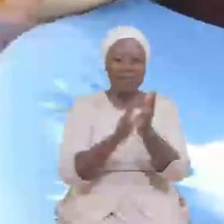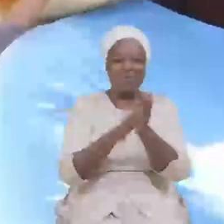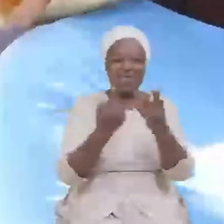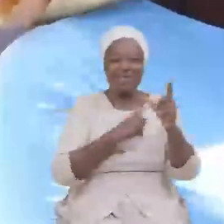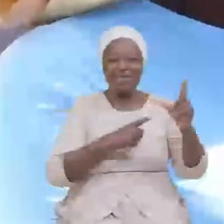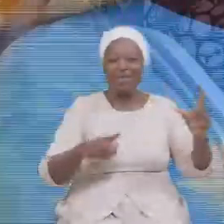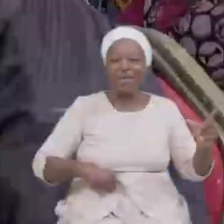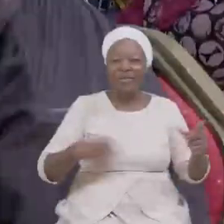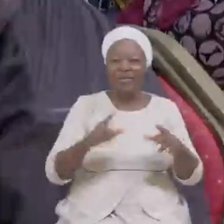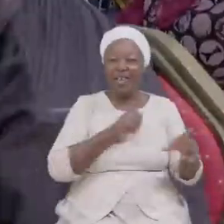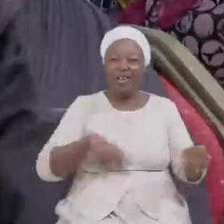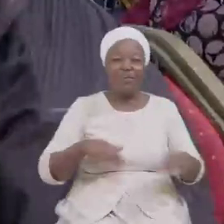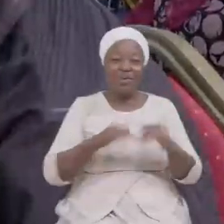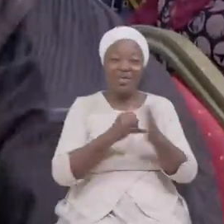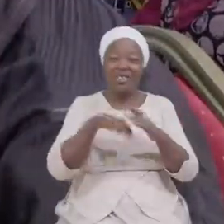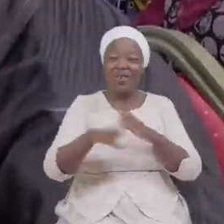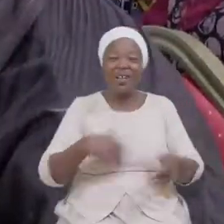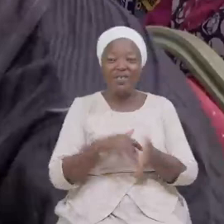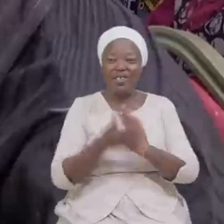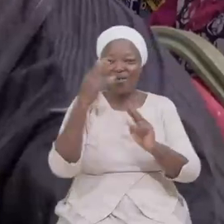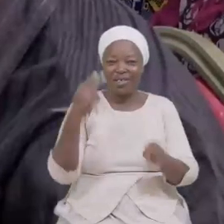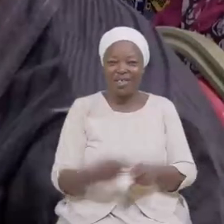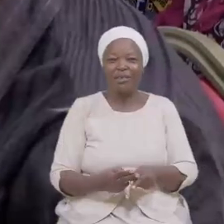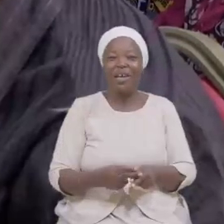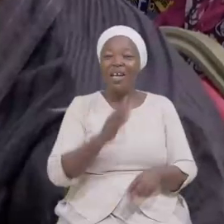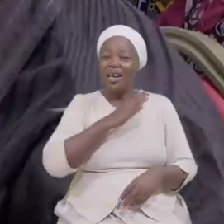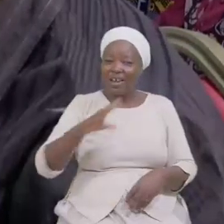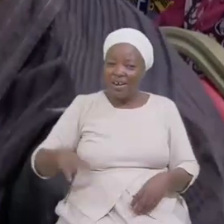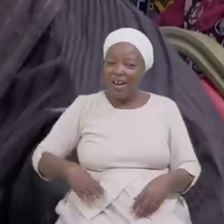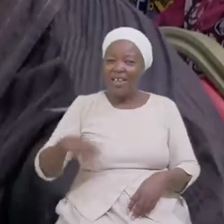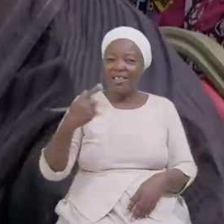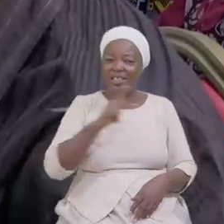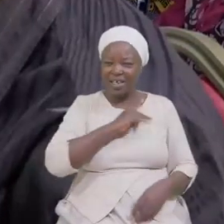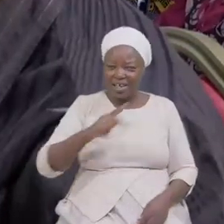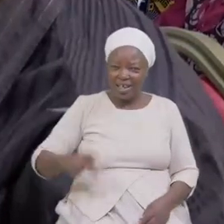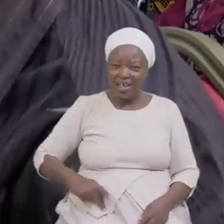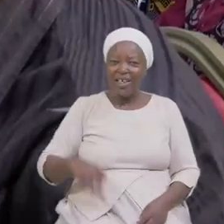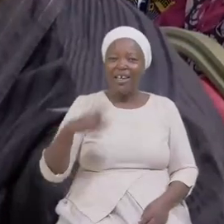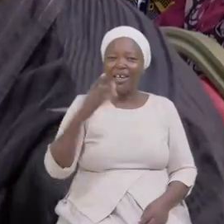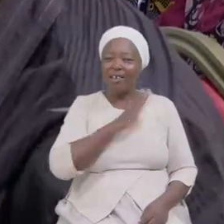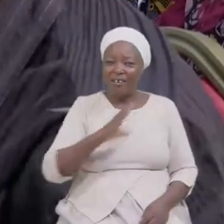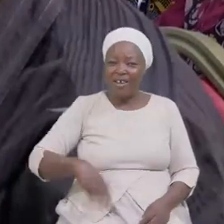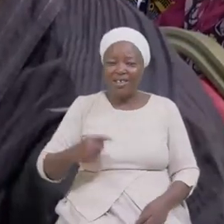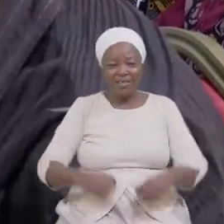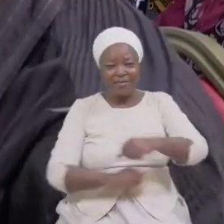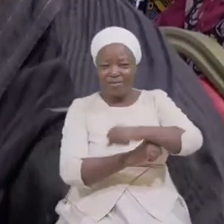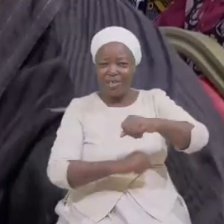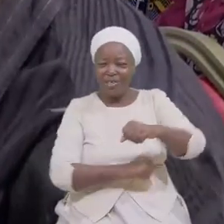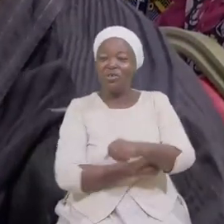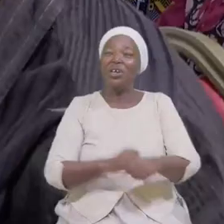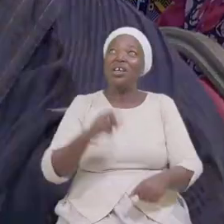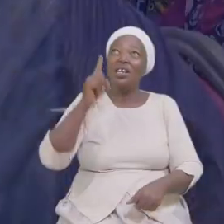will perform it in your life. Christ the King, Christ the cornerstone. He will